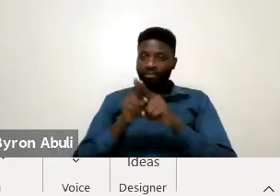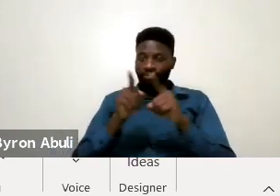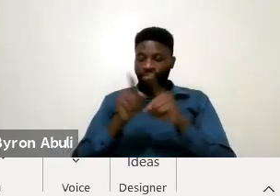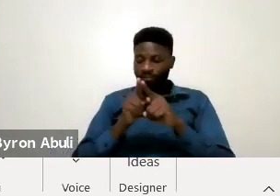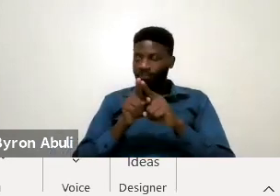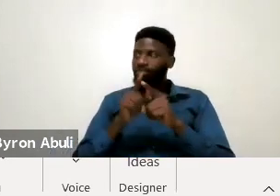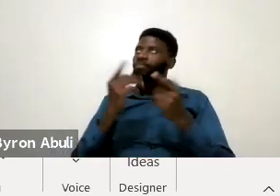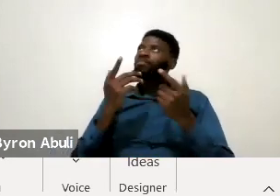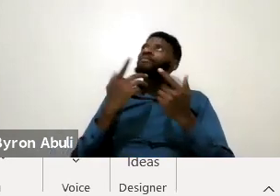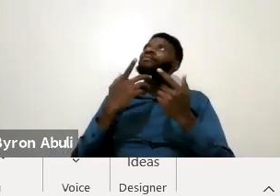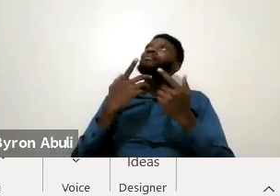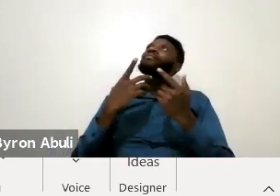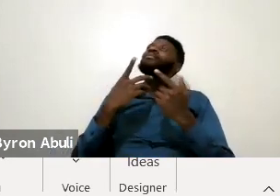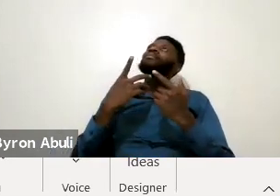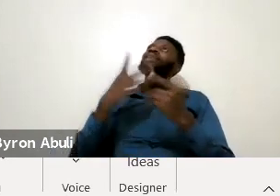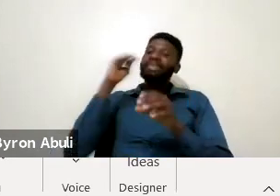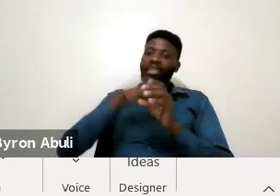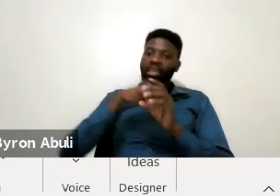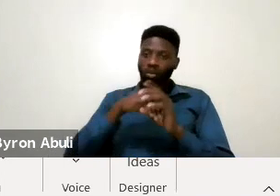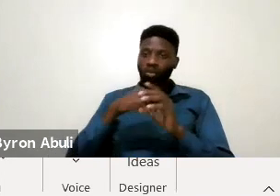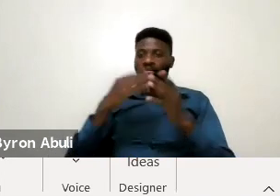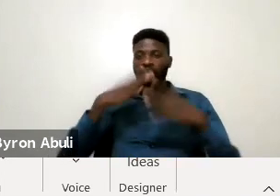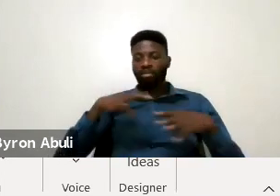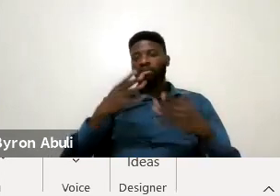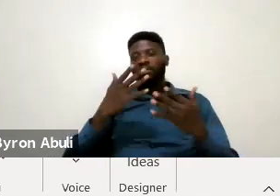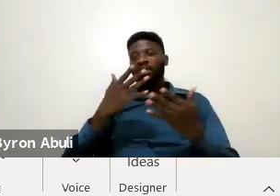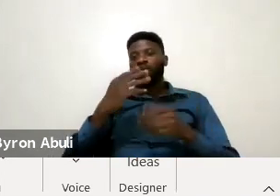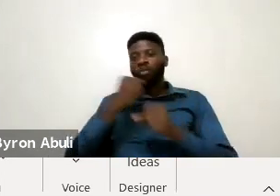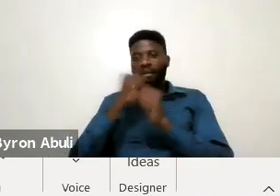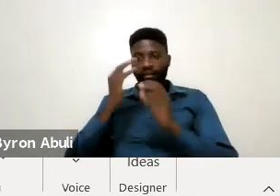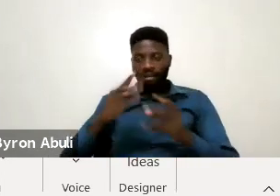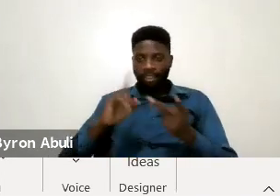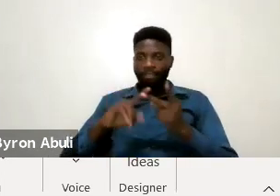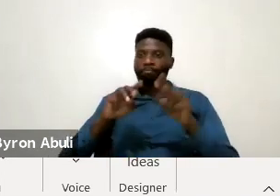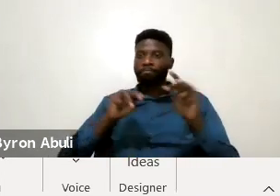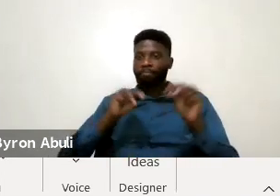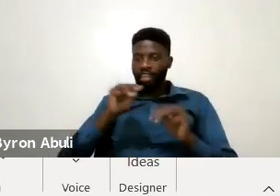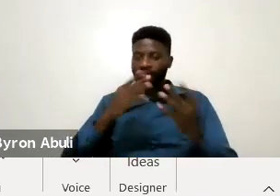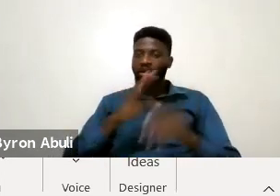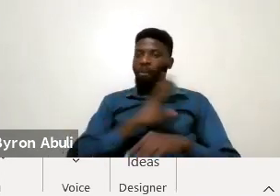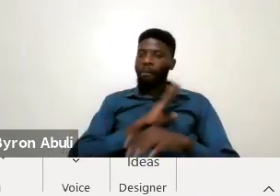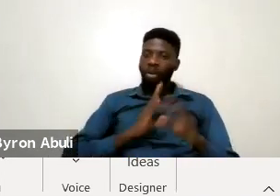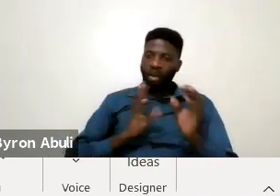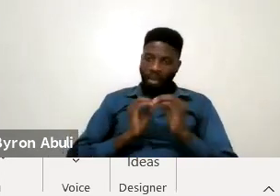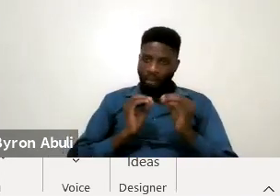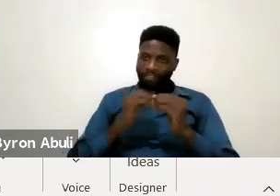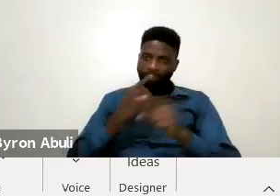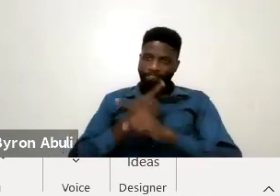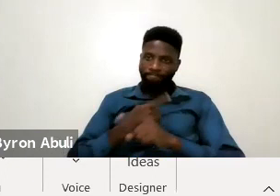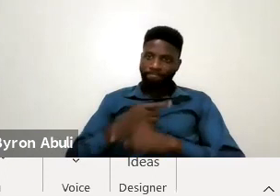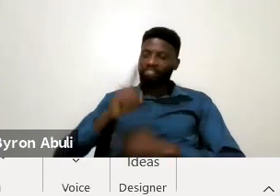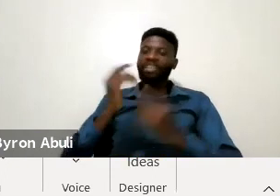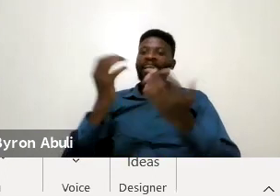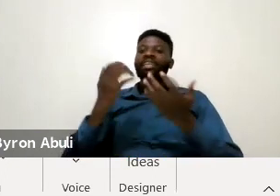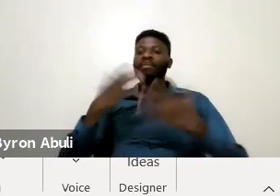of the organization, who are employees, could be management, could even be board members, organization. So you need people management